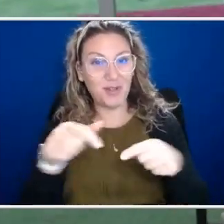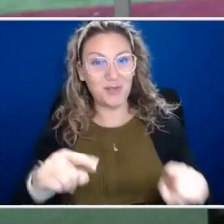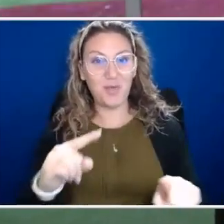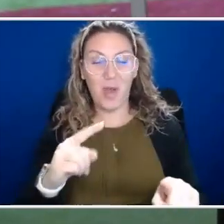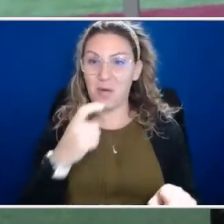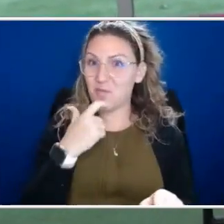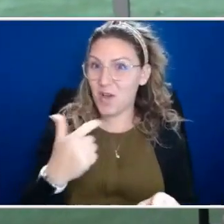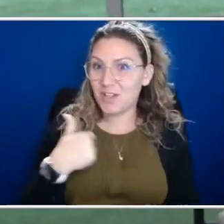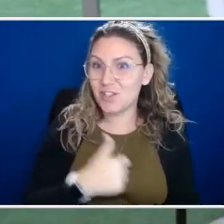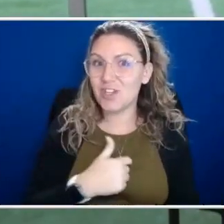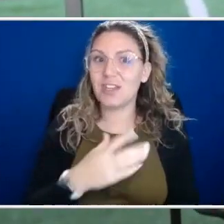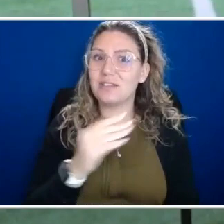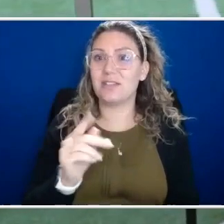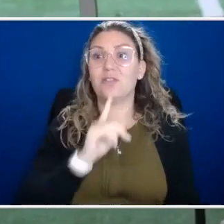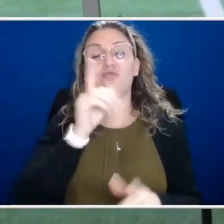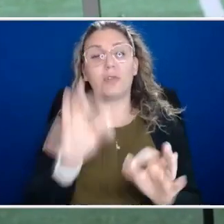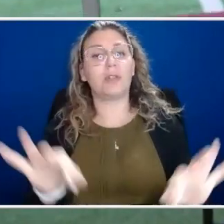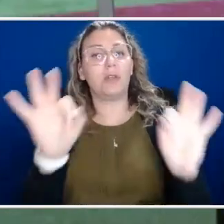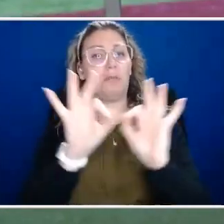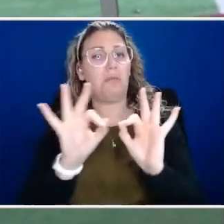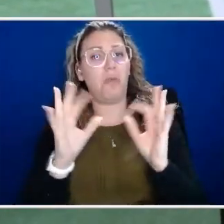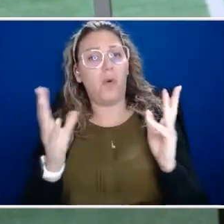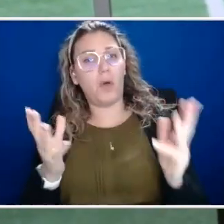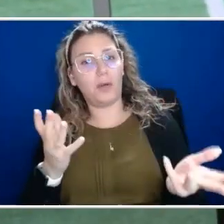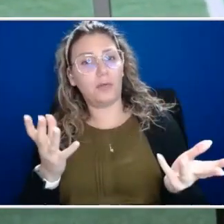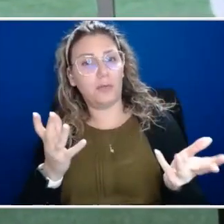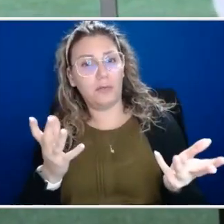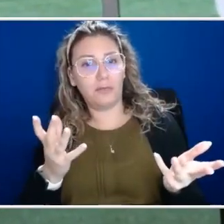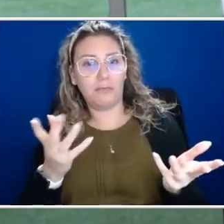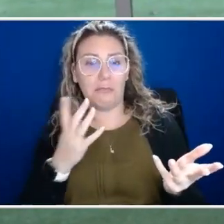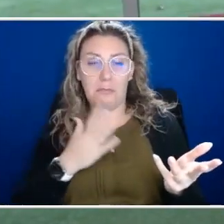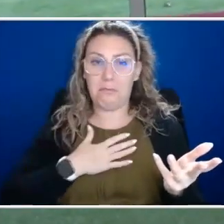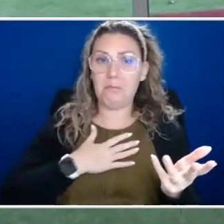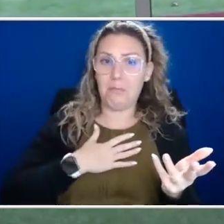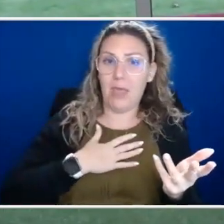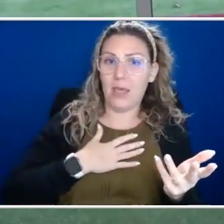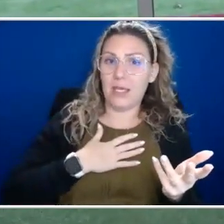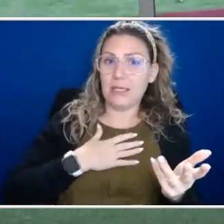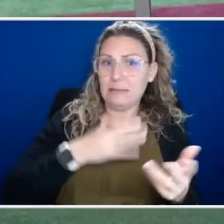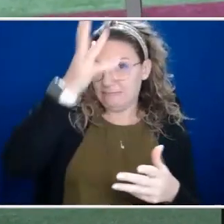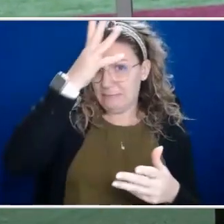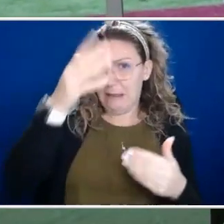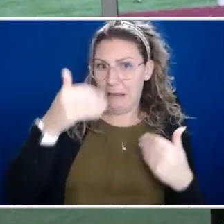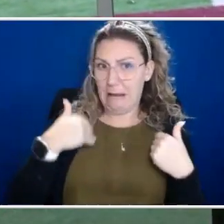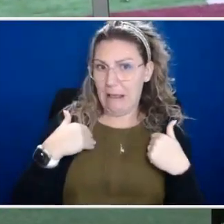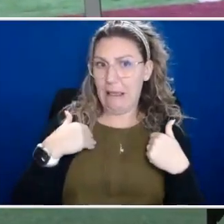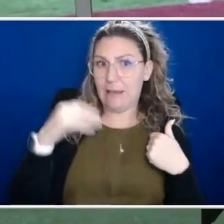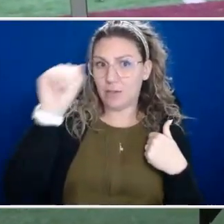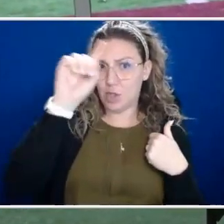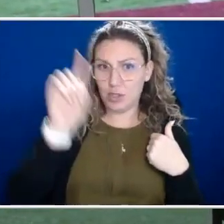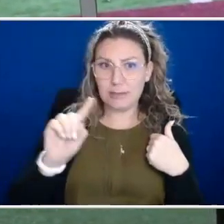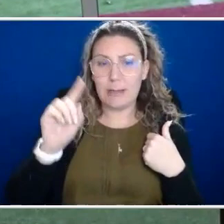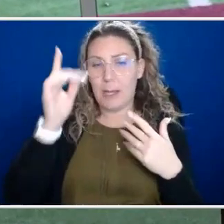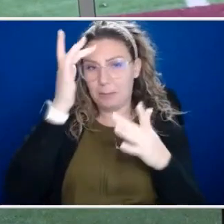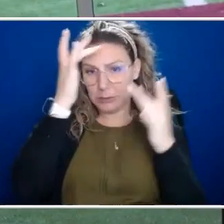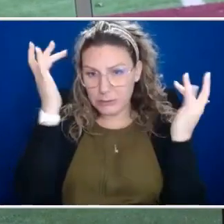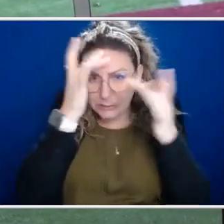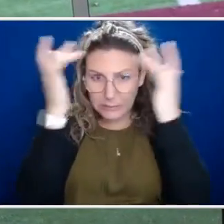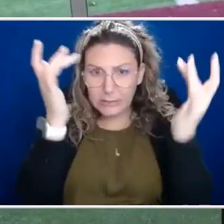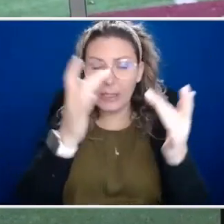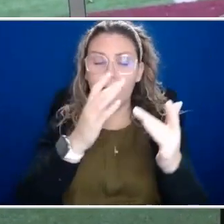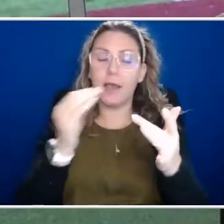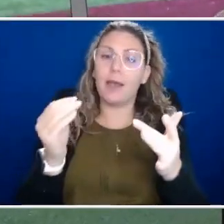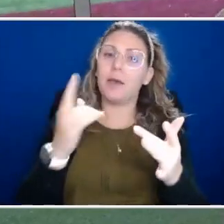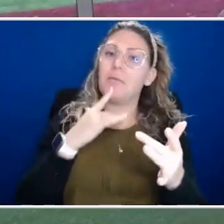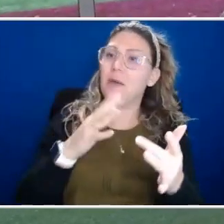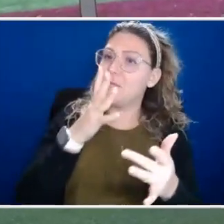really important just to me personally, for my family. My dad has Alzheimer's, so my mom and I are always working, and my dad is with my dad to